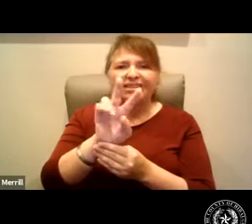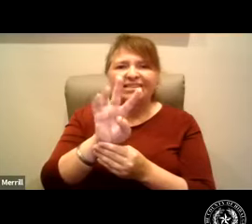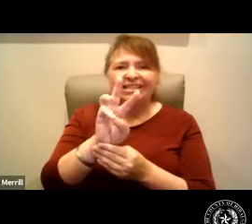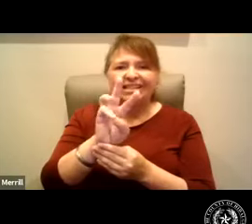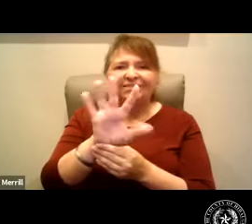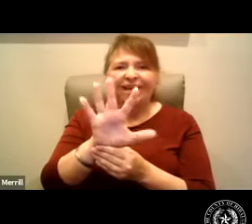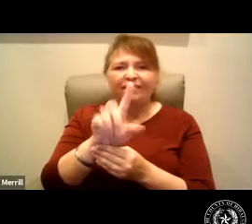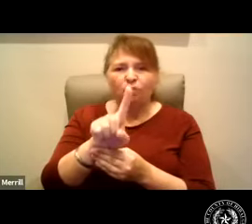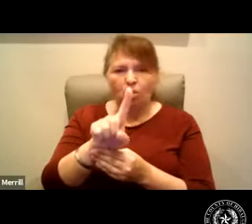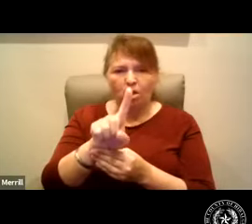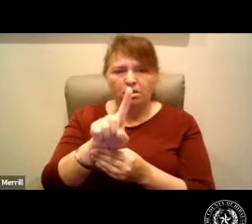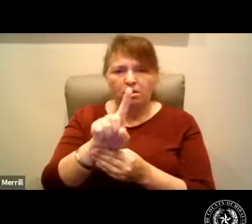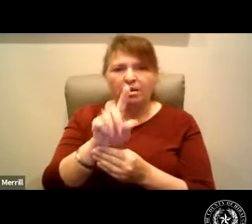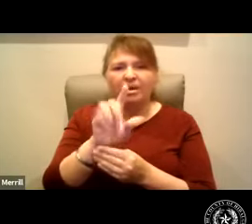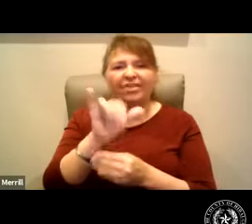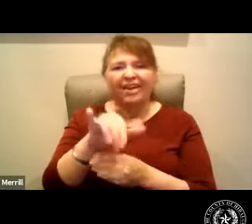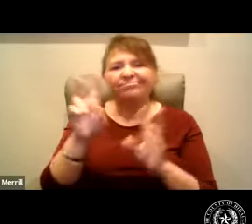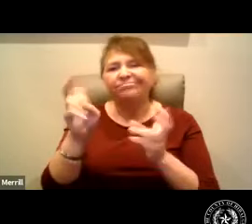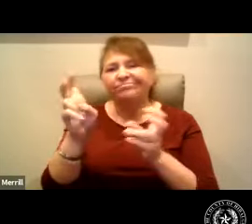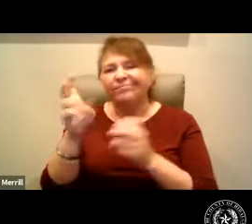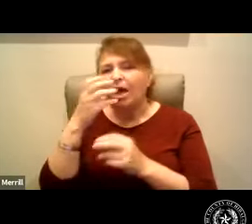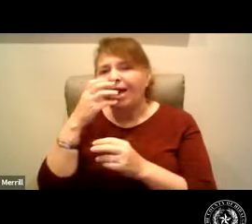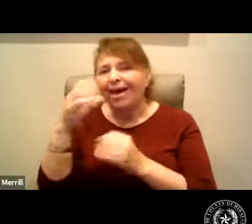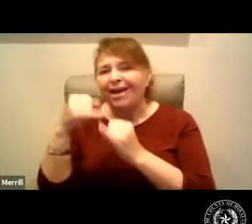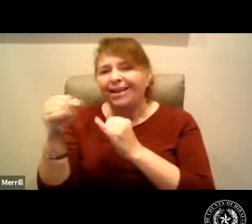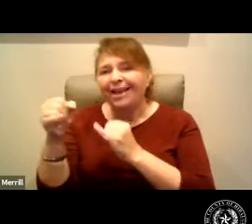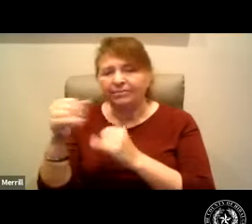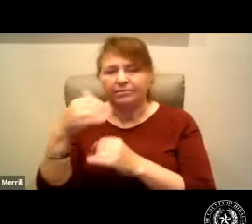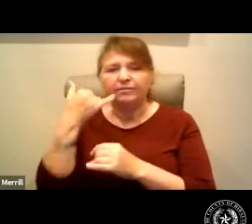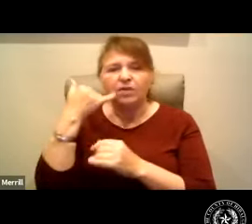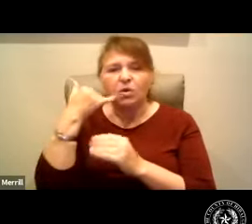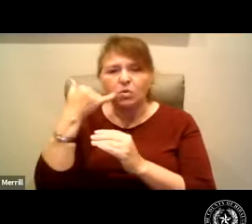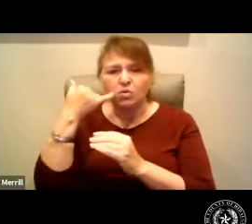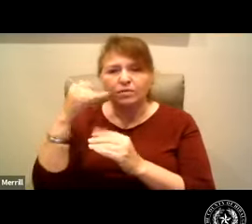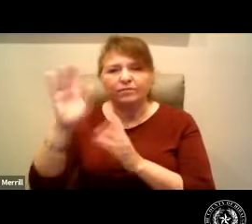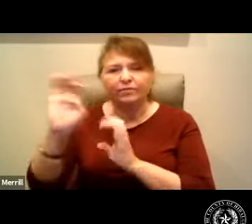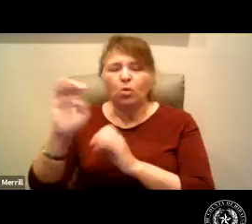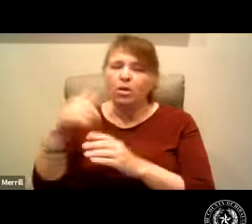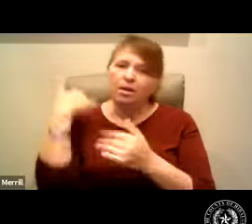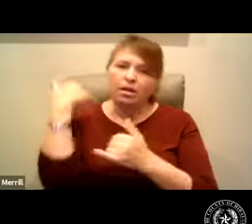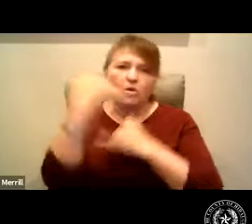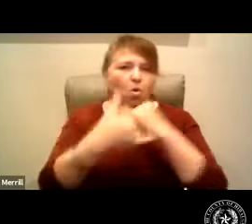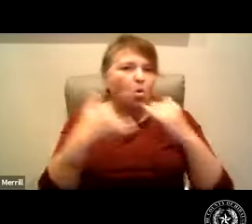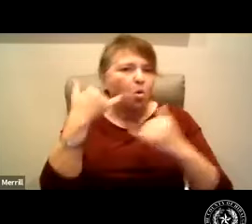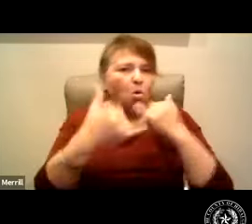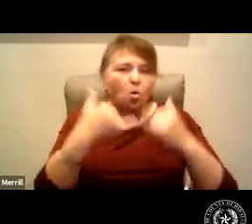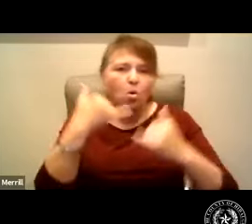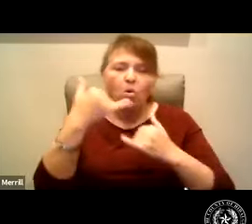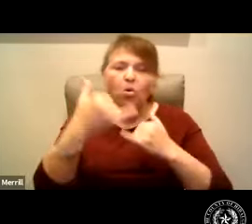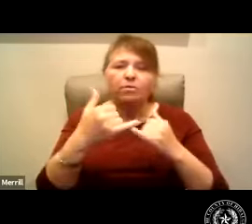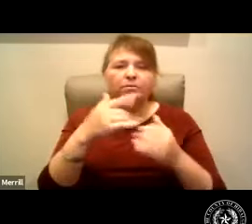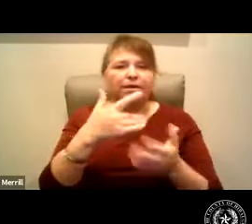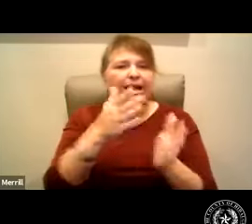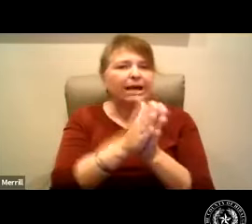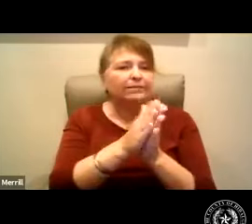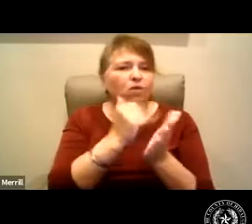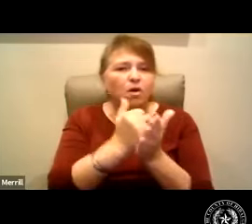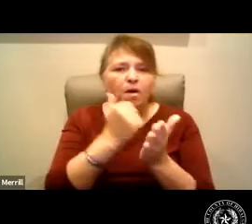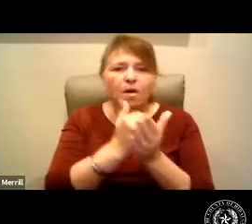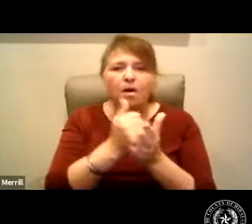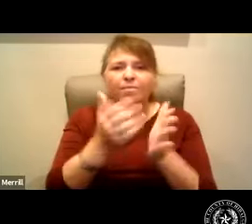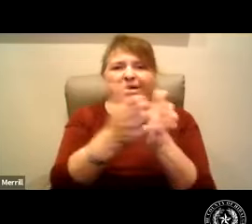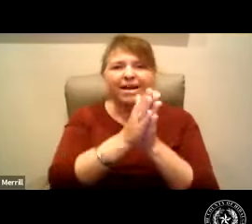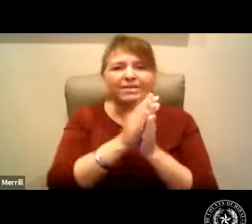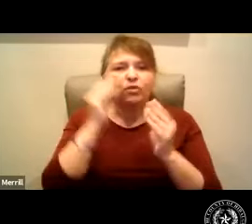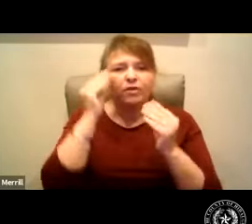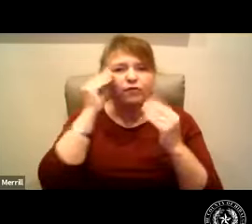956-292-7765. We received a numerous amount of calls asking for help and information.